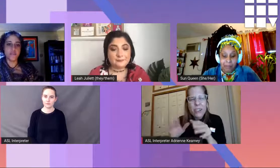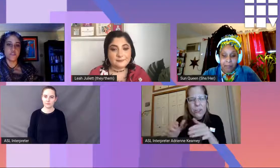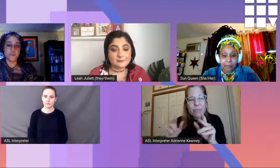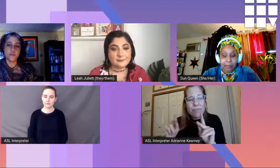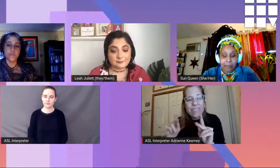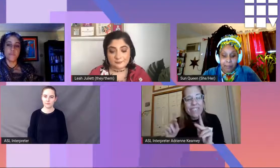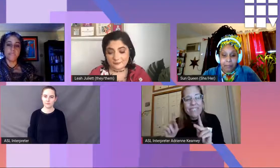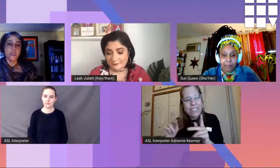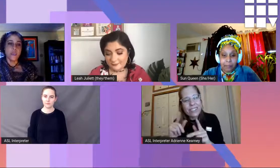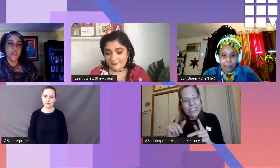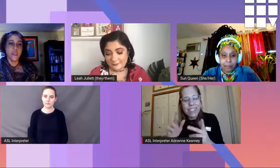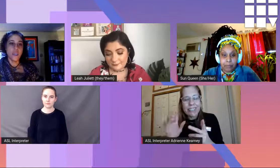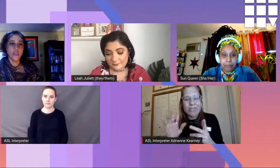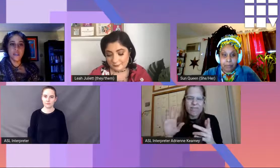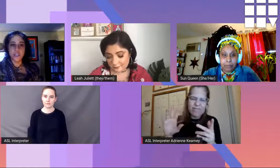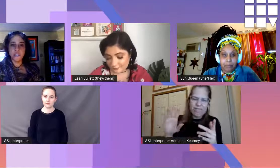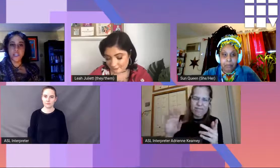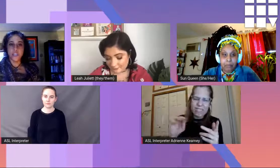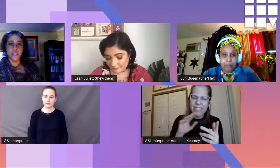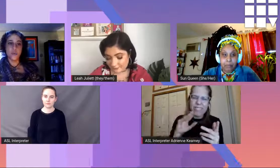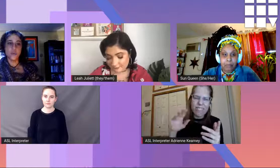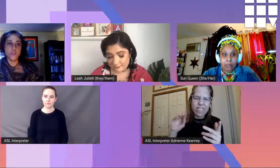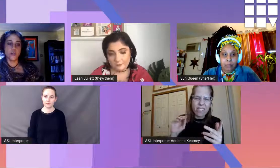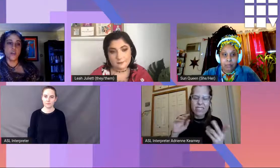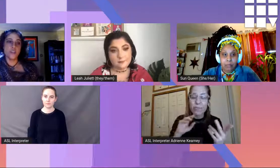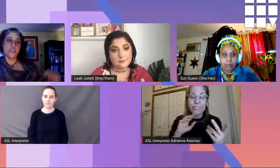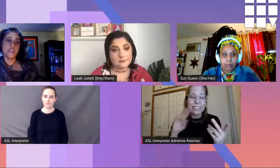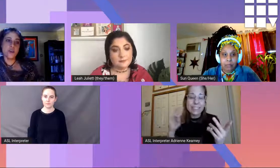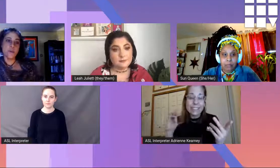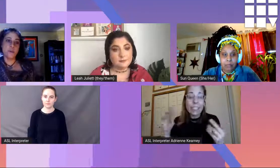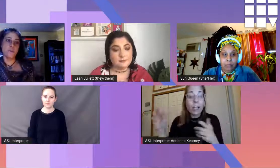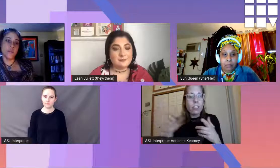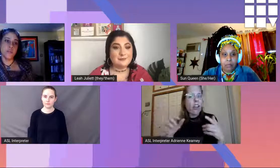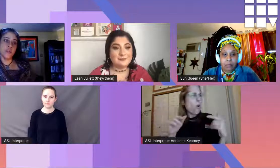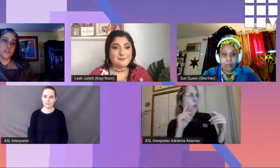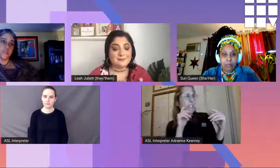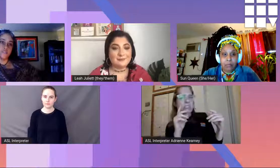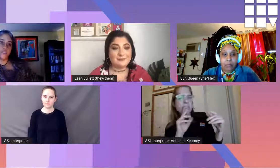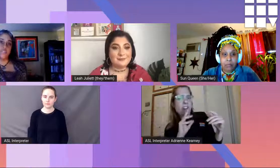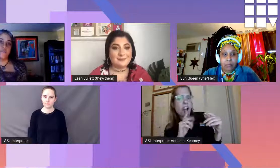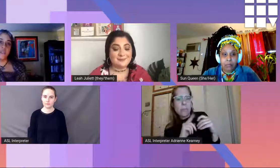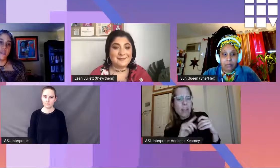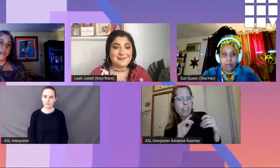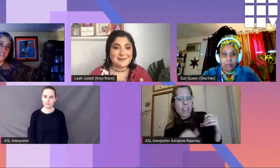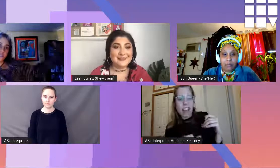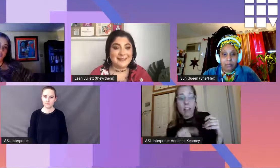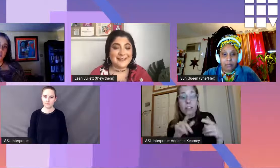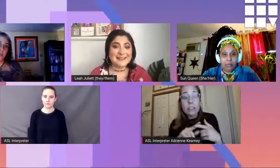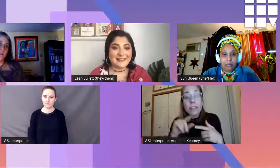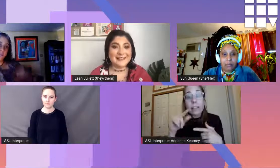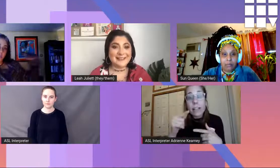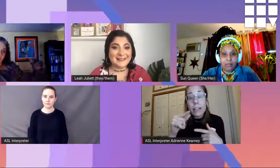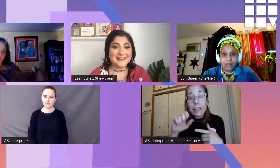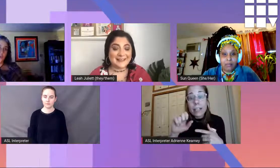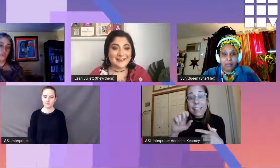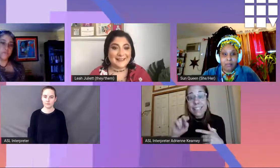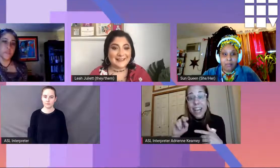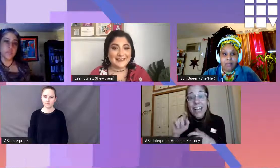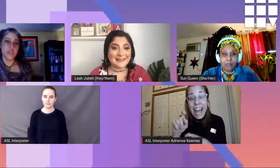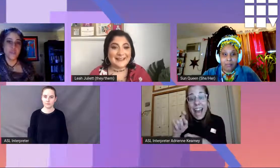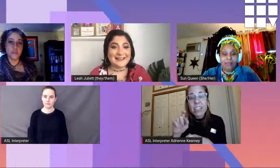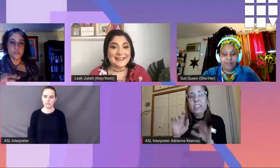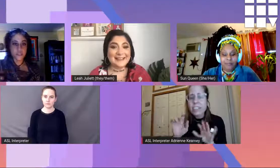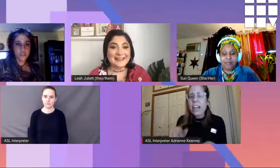It's not up for debate, right? And then I'm Gen X, and we were taught to talk about it, but you know what? It doesn't faze me. I'm going to tell you what happened, but I'm